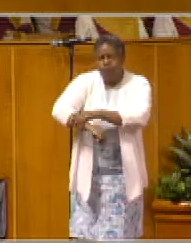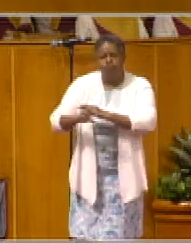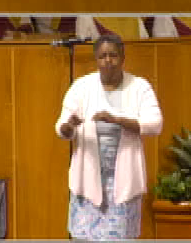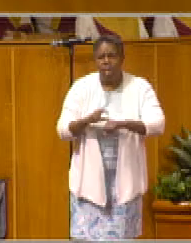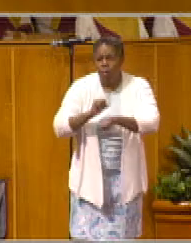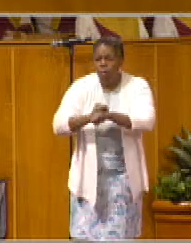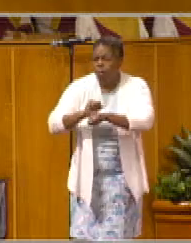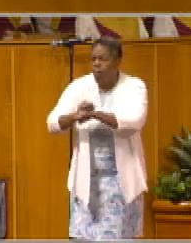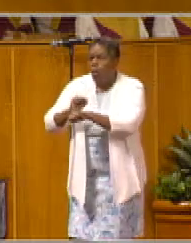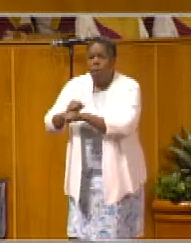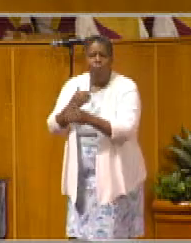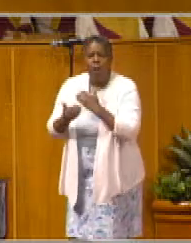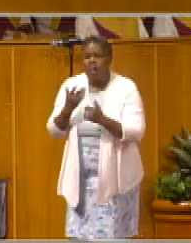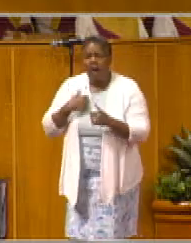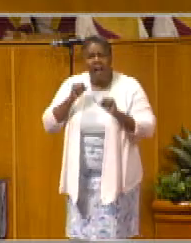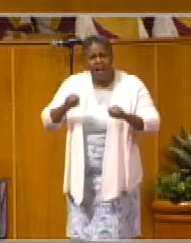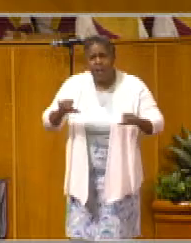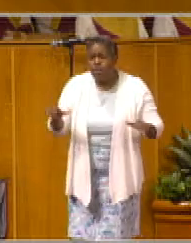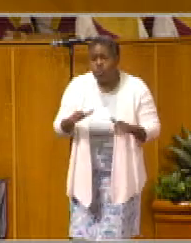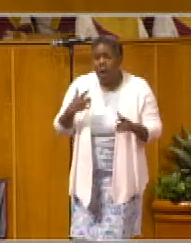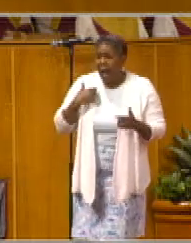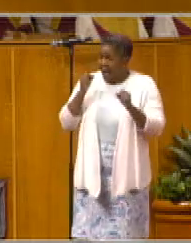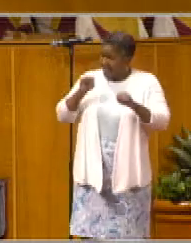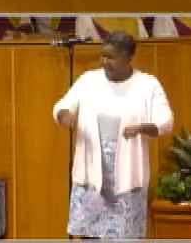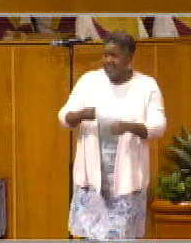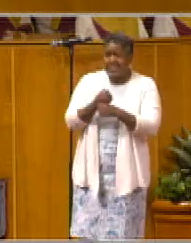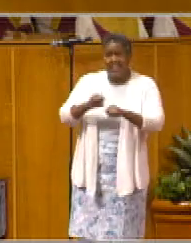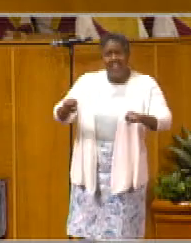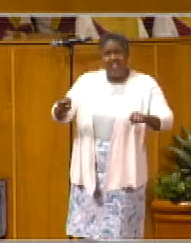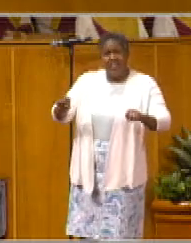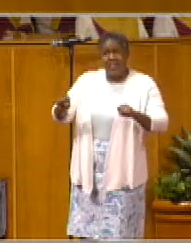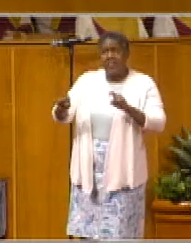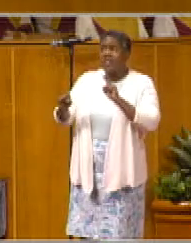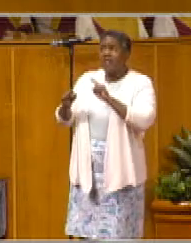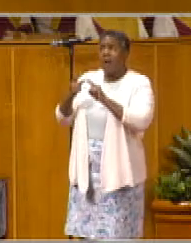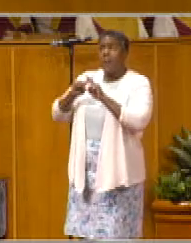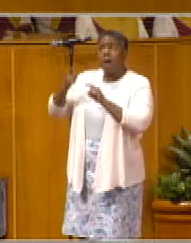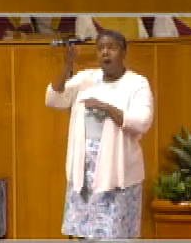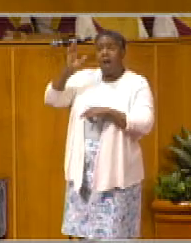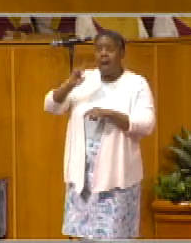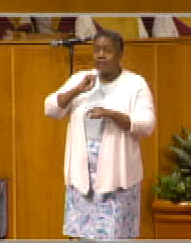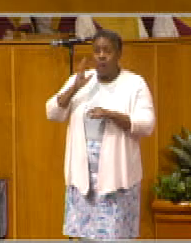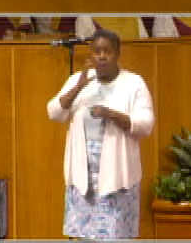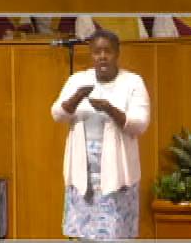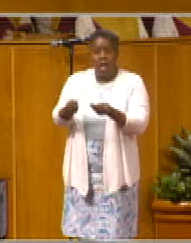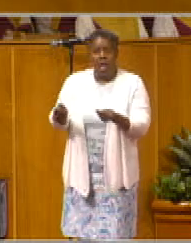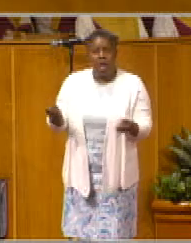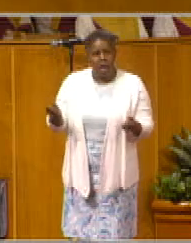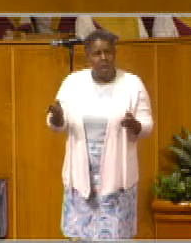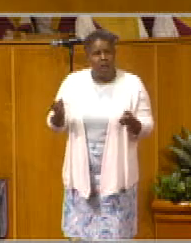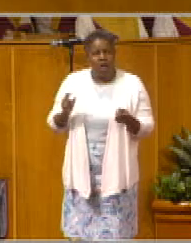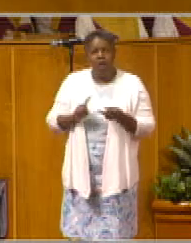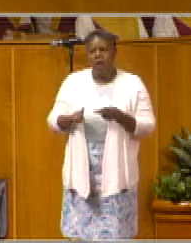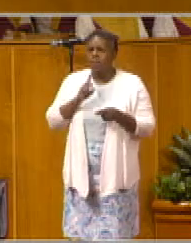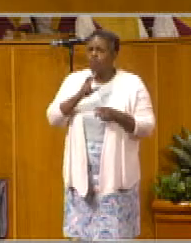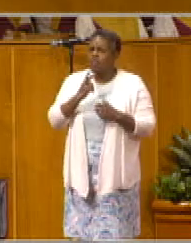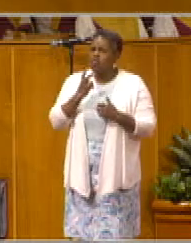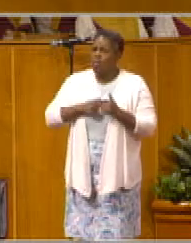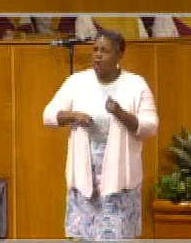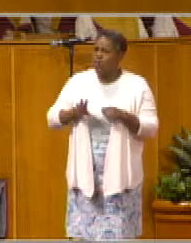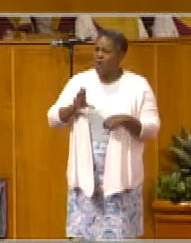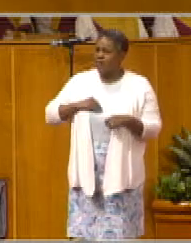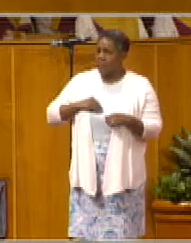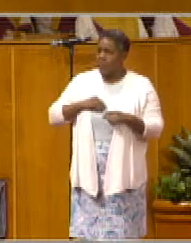you do everything you know how to do, that you can save what God is allowing to fall apart. And it's hard to accept